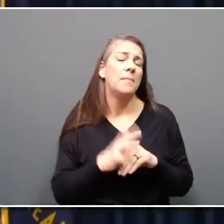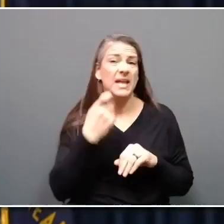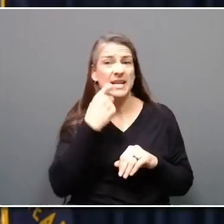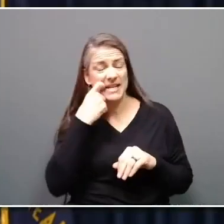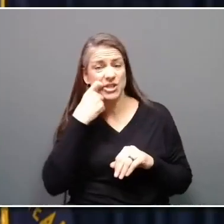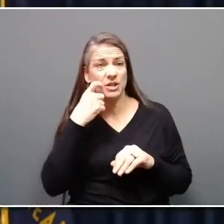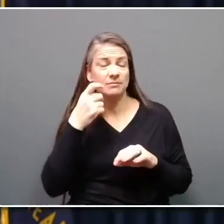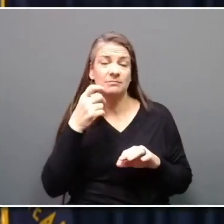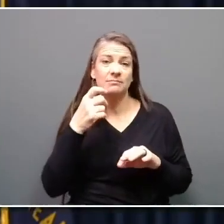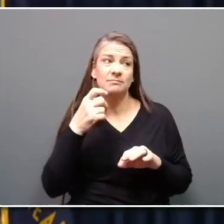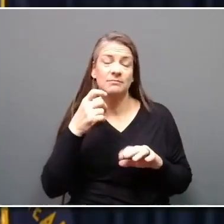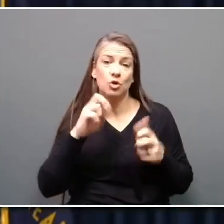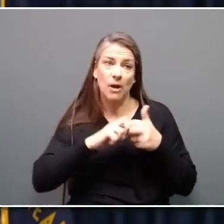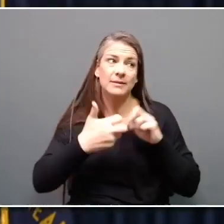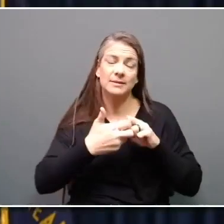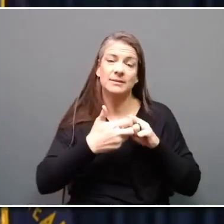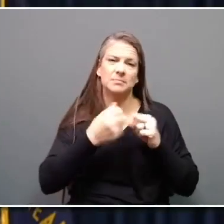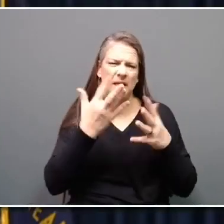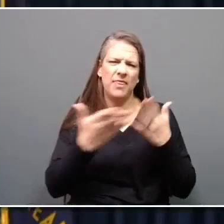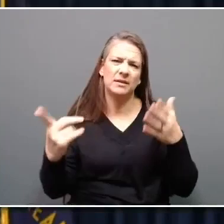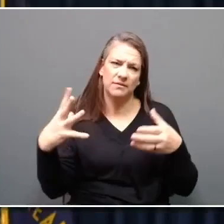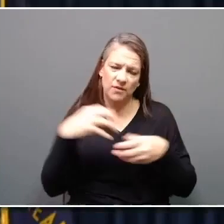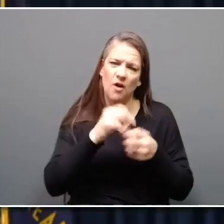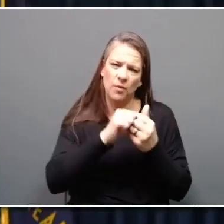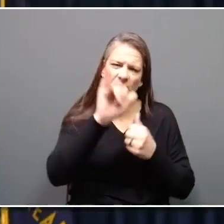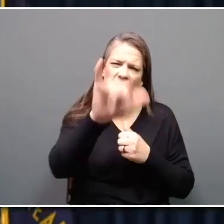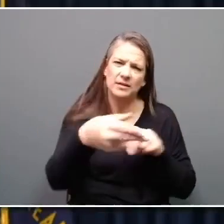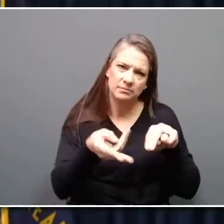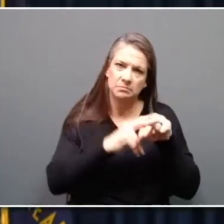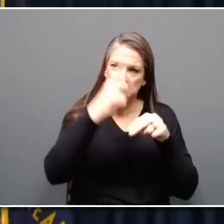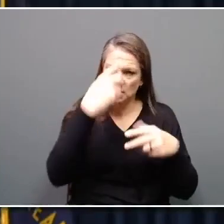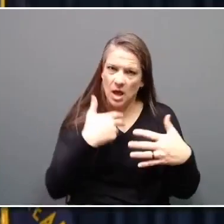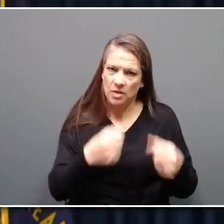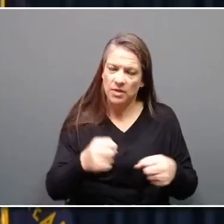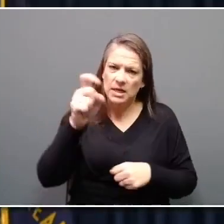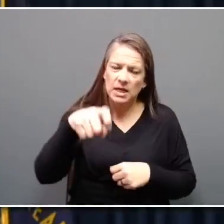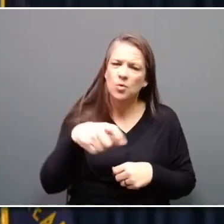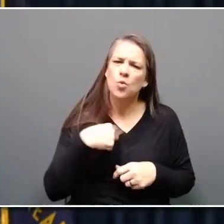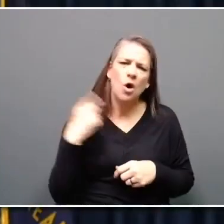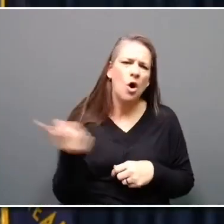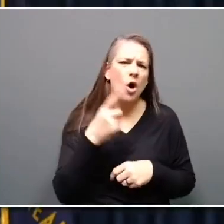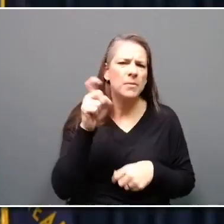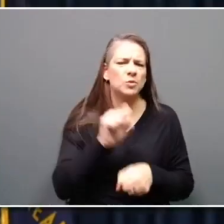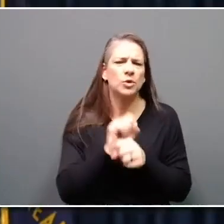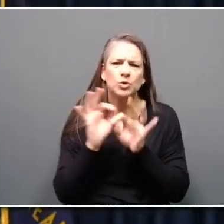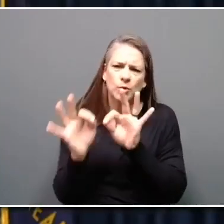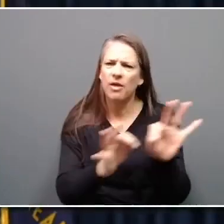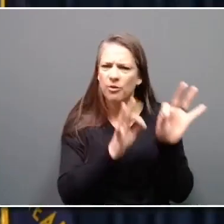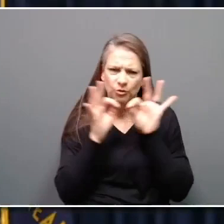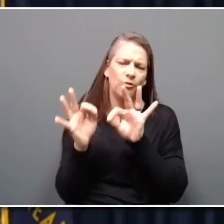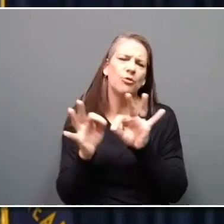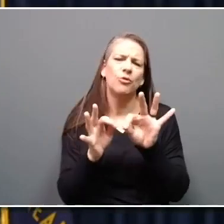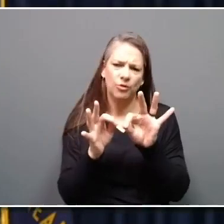and other factors lead to the increase of it. And it's going to take all of us working together, hopefully through